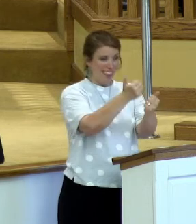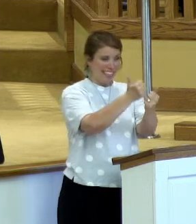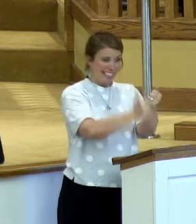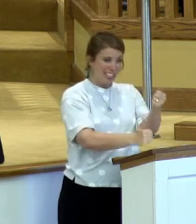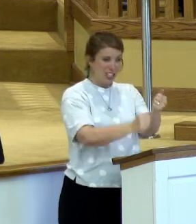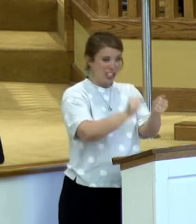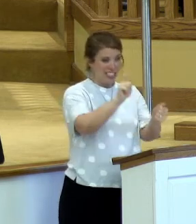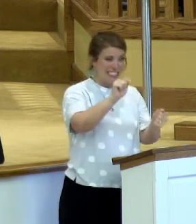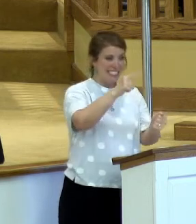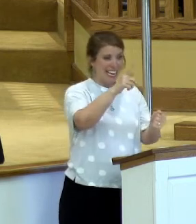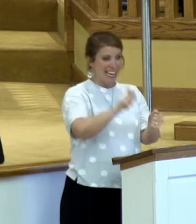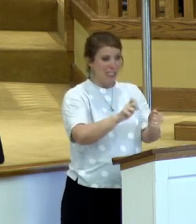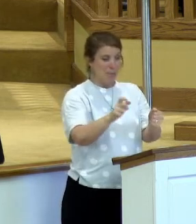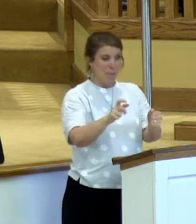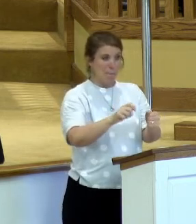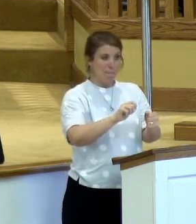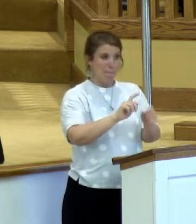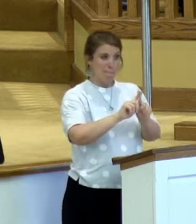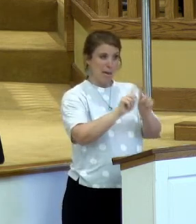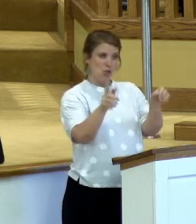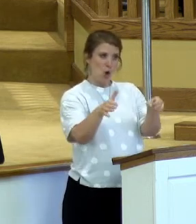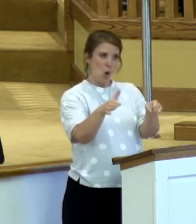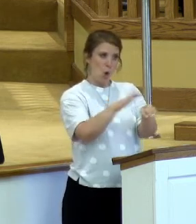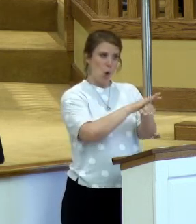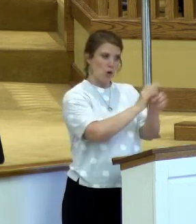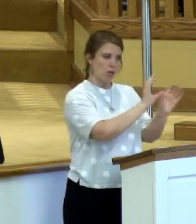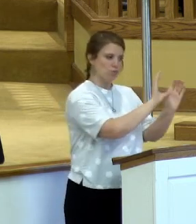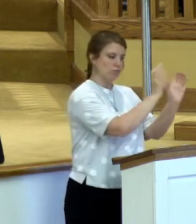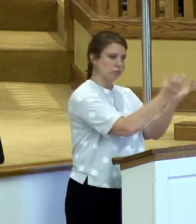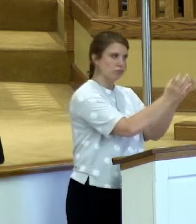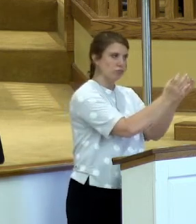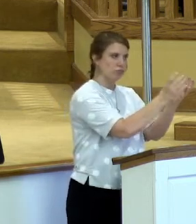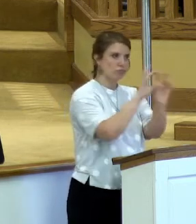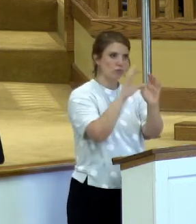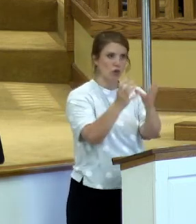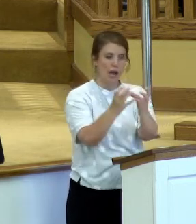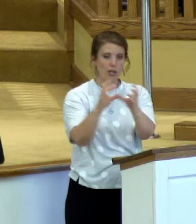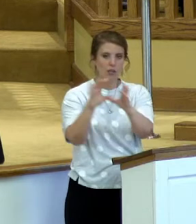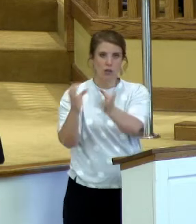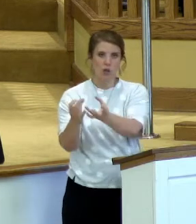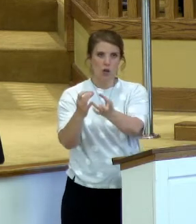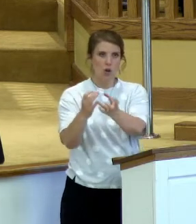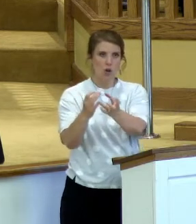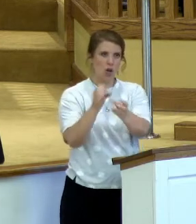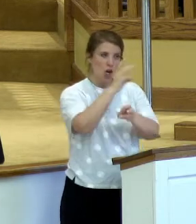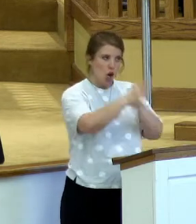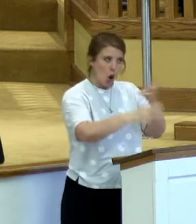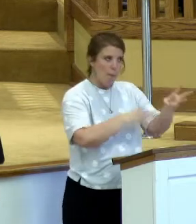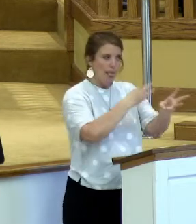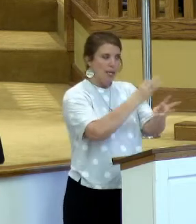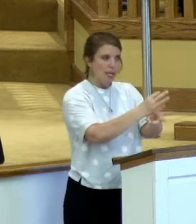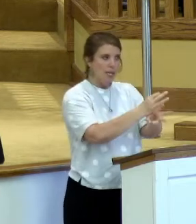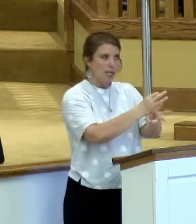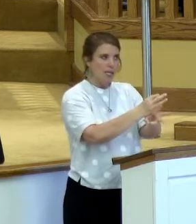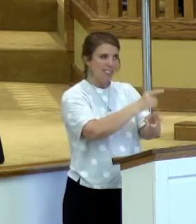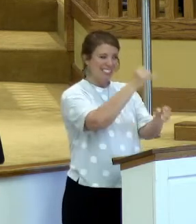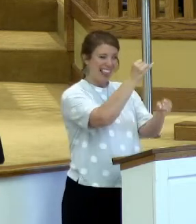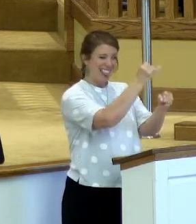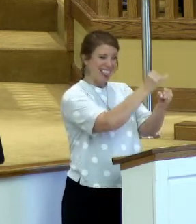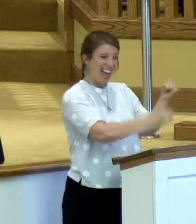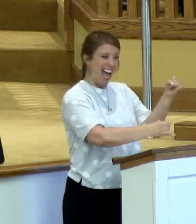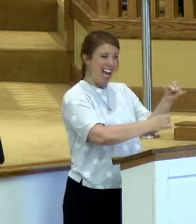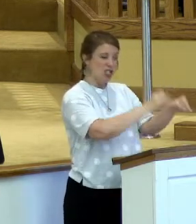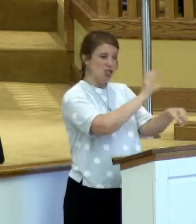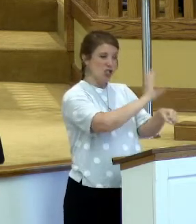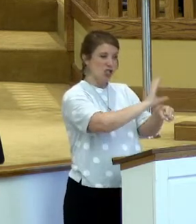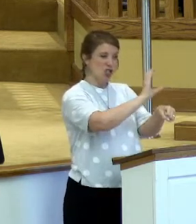each stage. But as a whole, you can categorize them a lot of times by what's going on globally. And this is the last church, the